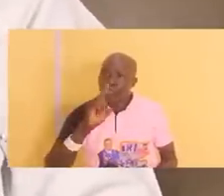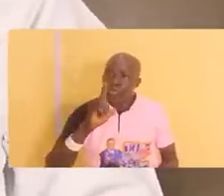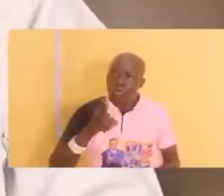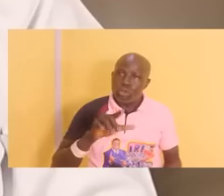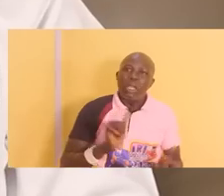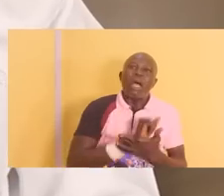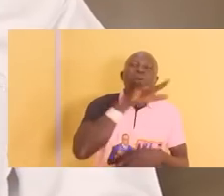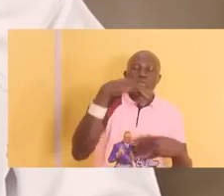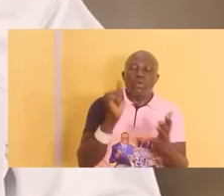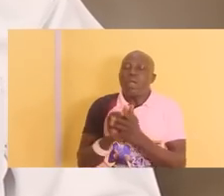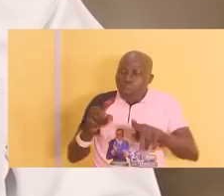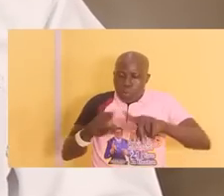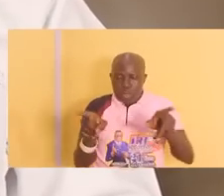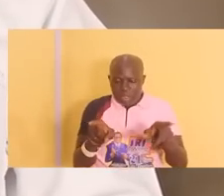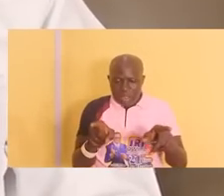Verse